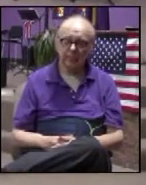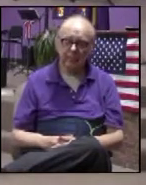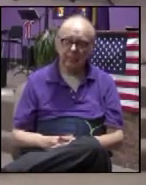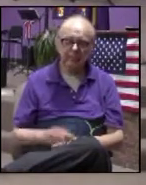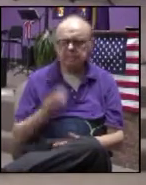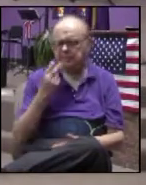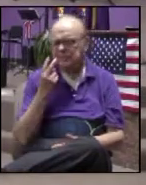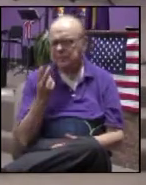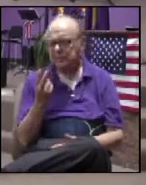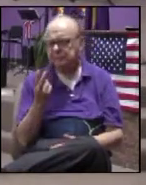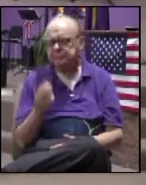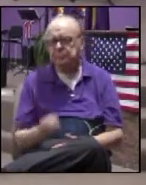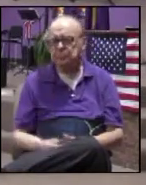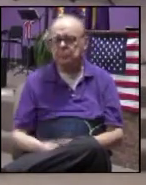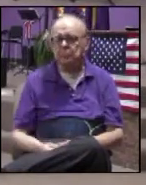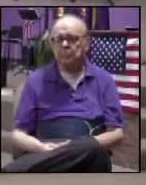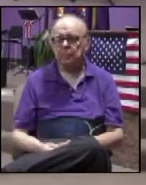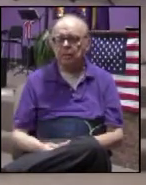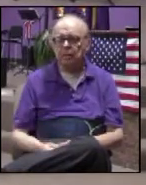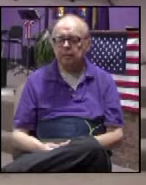You see,